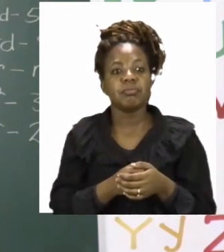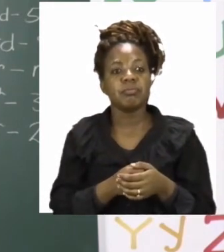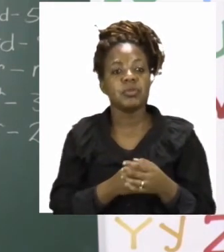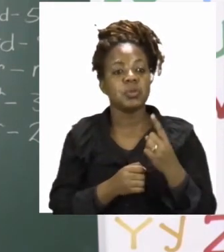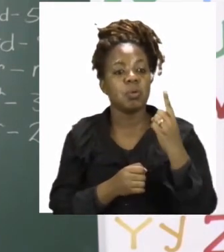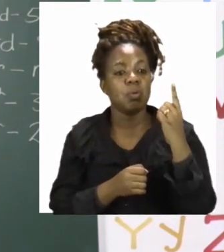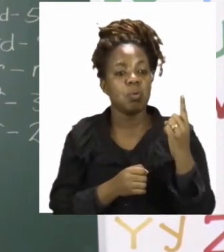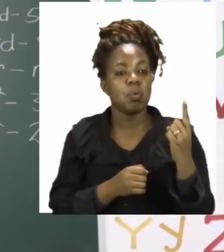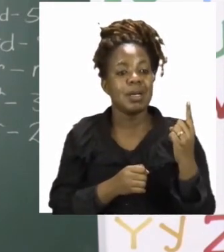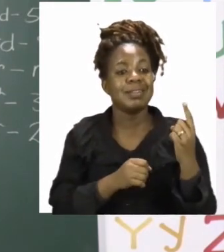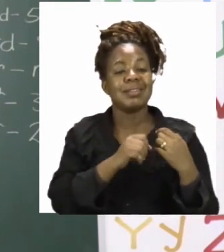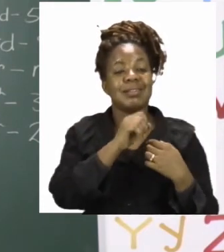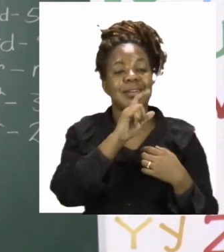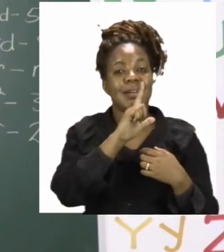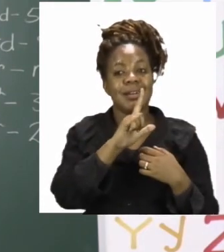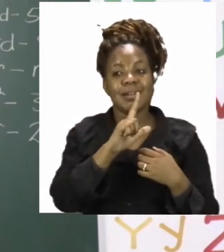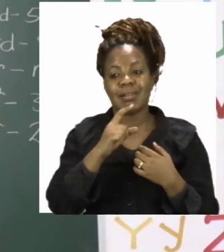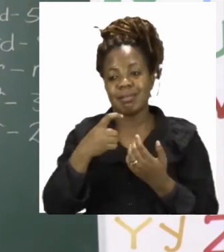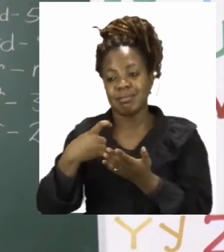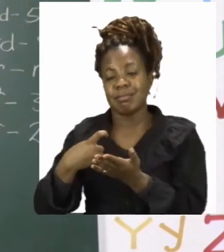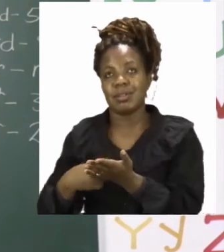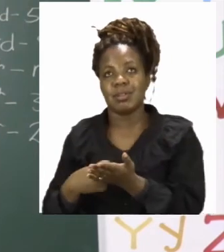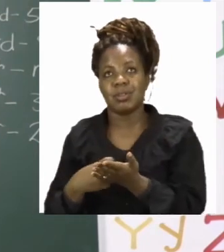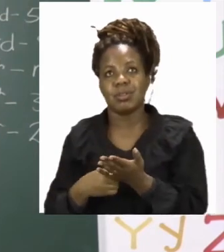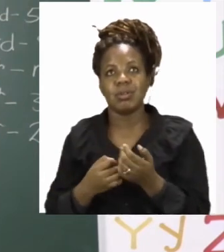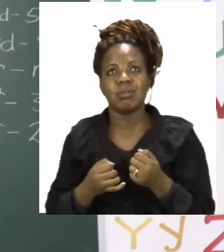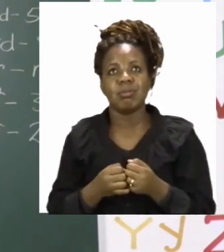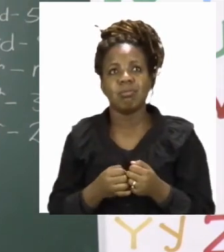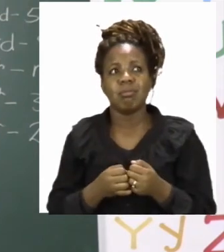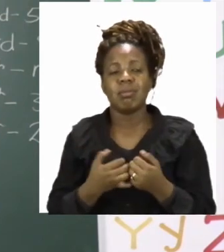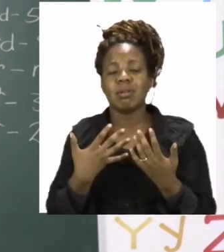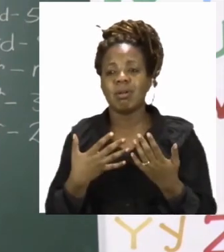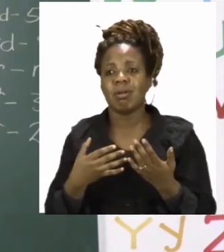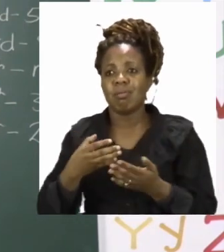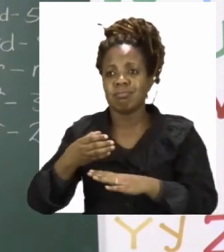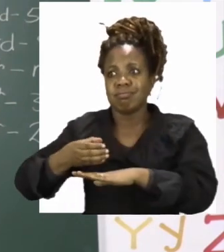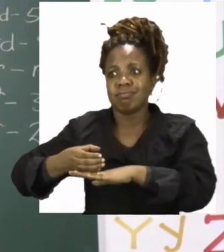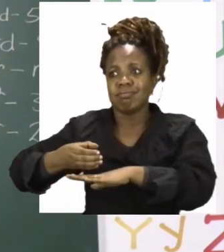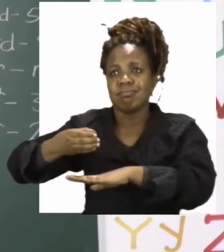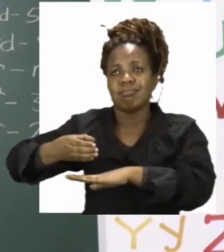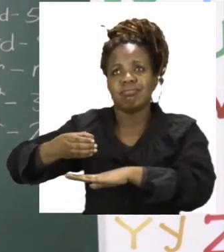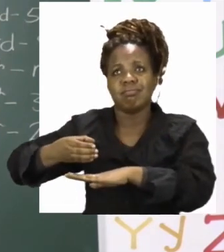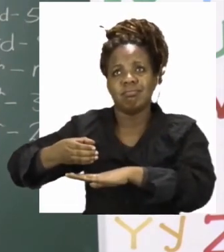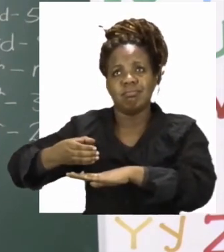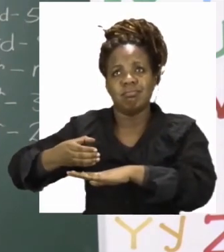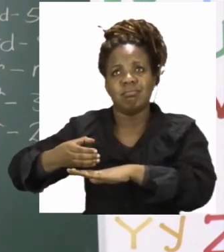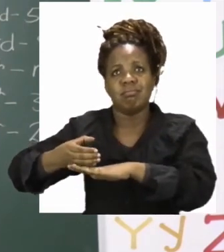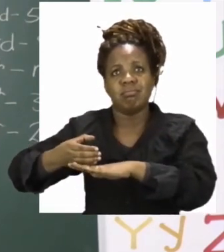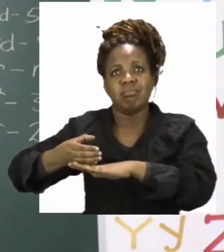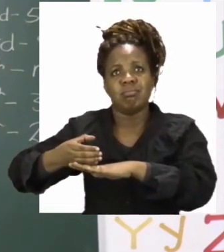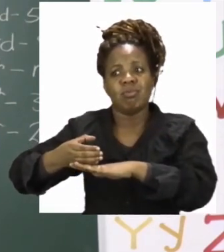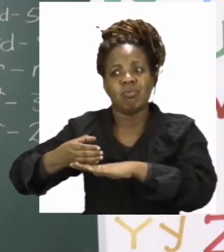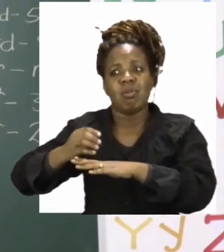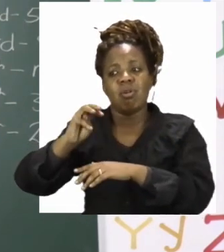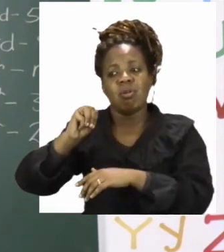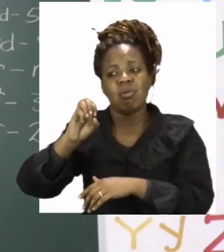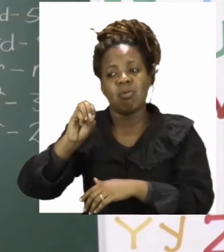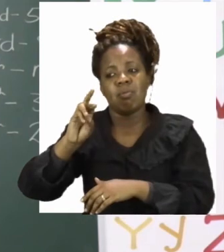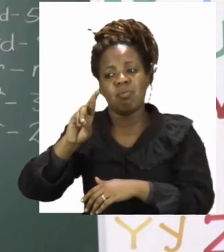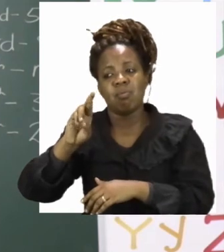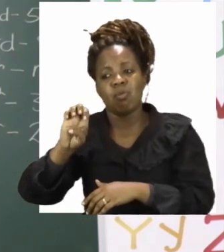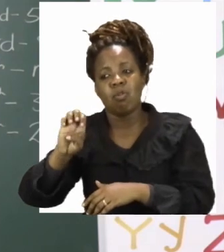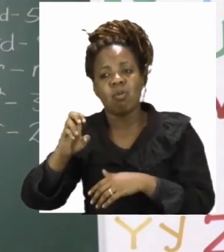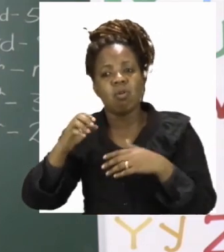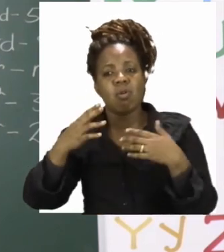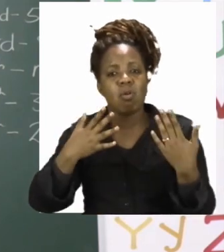and this is a spoon. Is the jug more or less than the spoon?